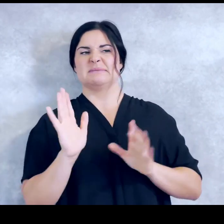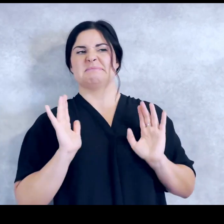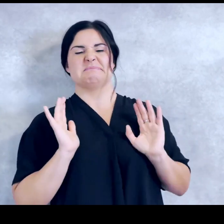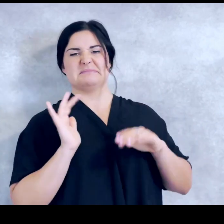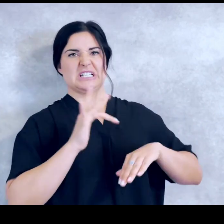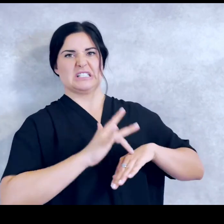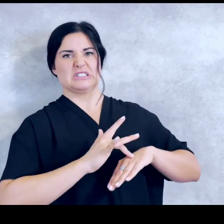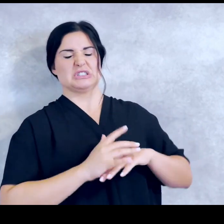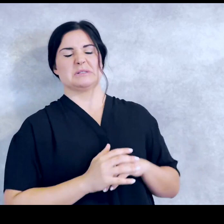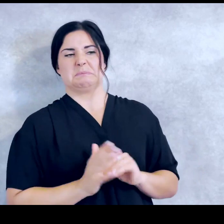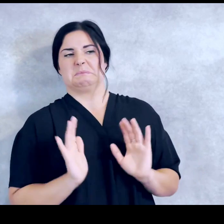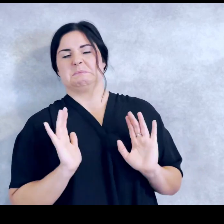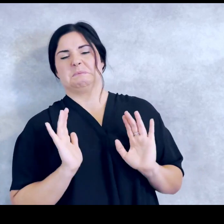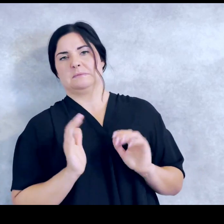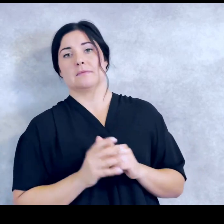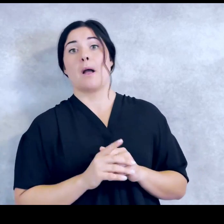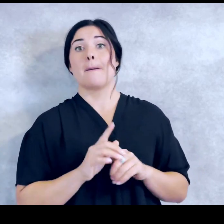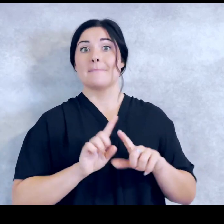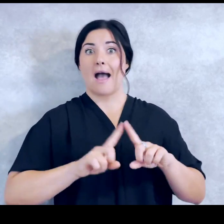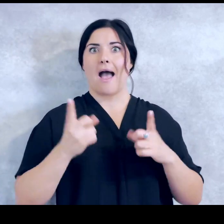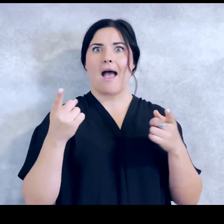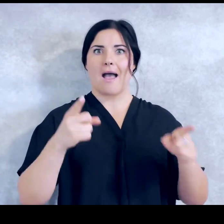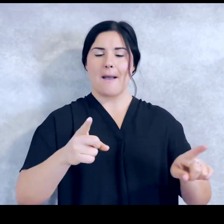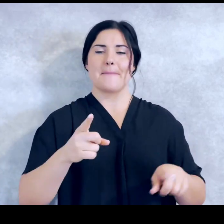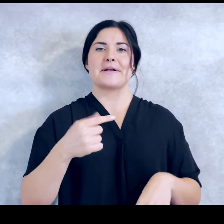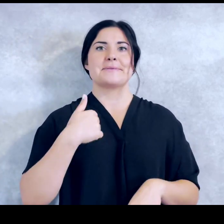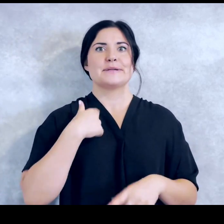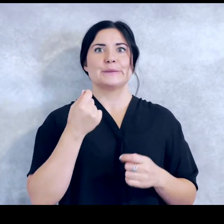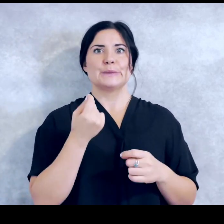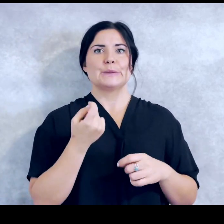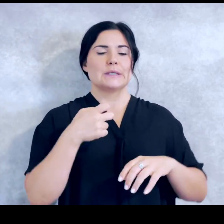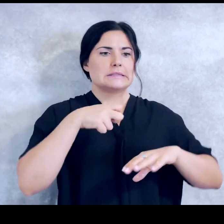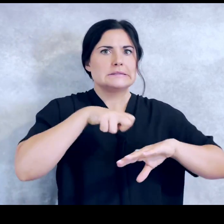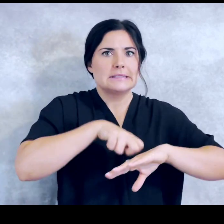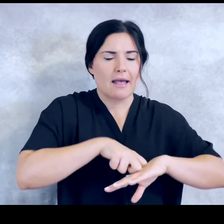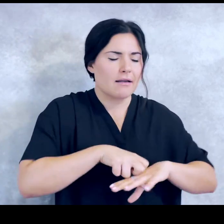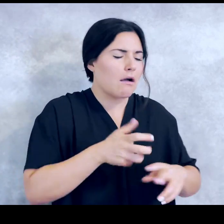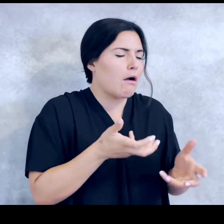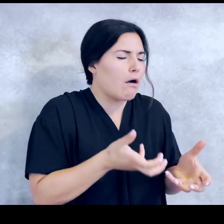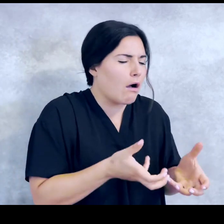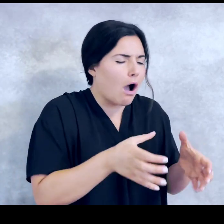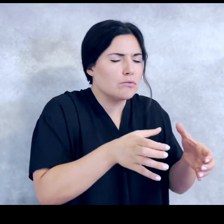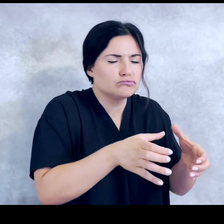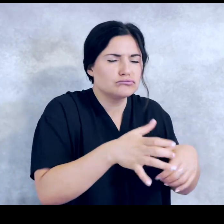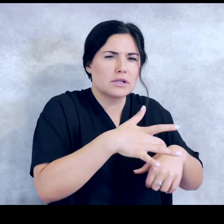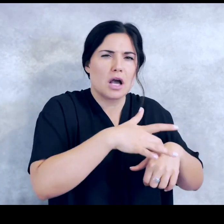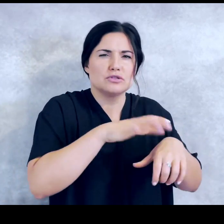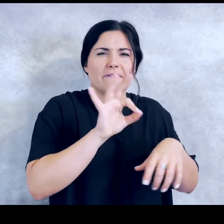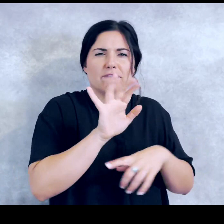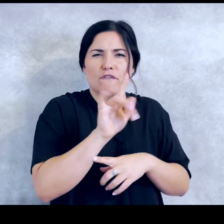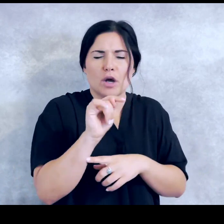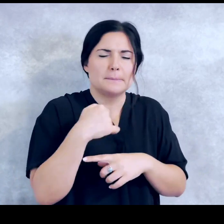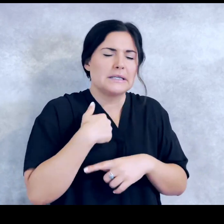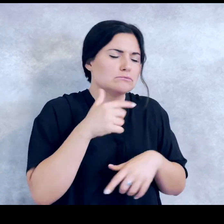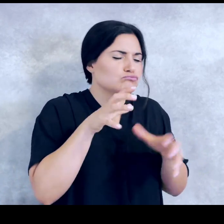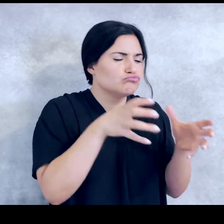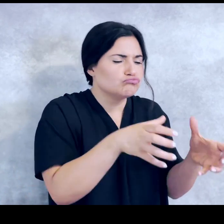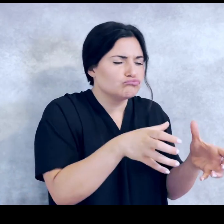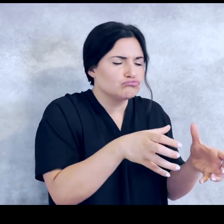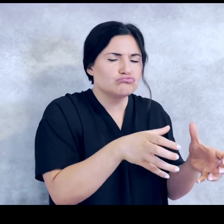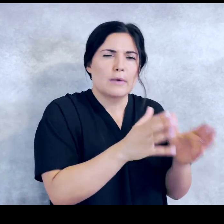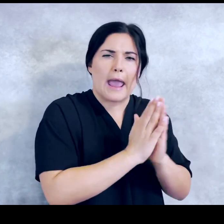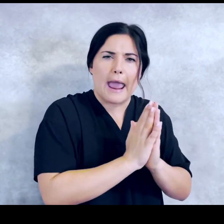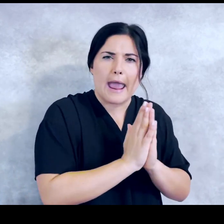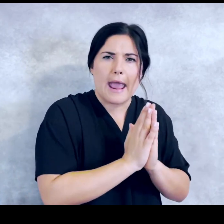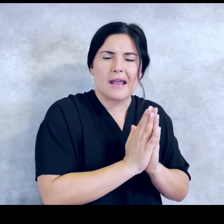a homeless foot. But here you are, I'm kneeling on the floor. All of us are praying for this guy, and I'm touching a